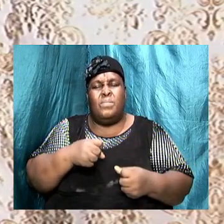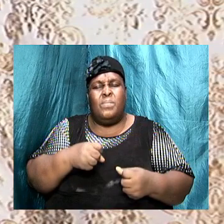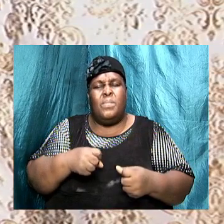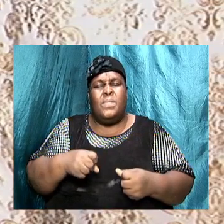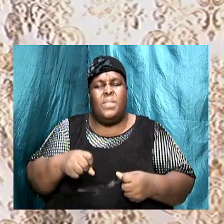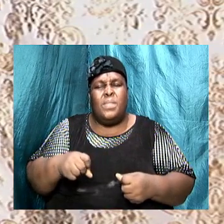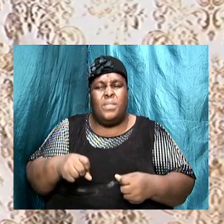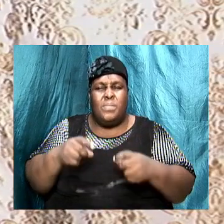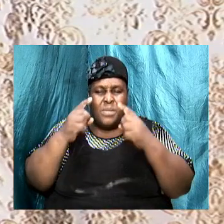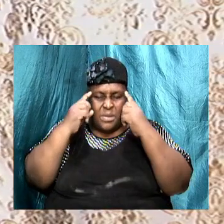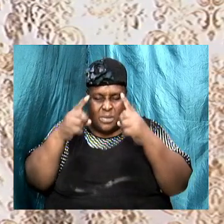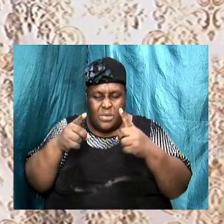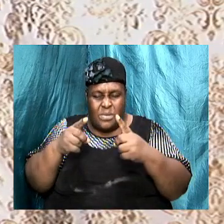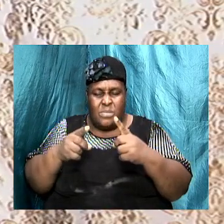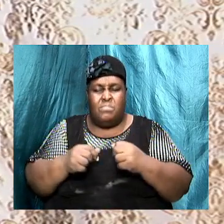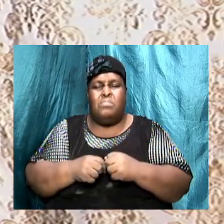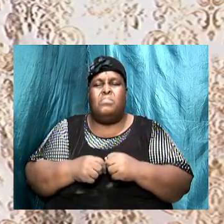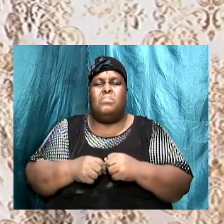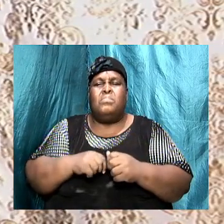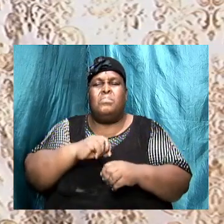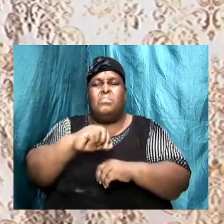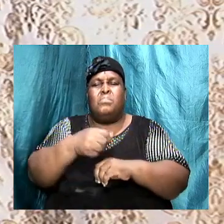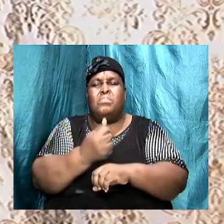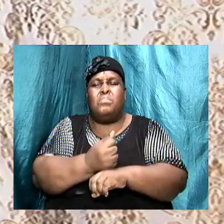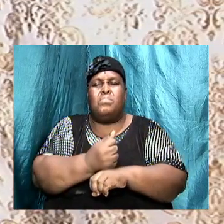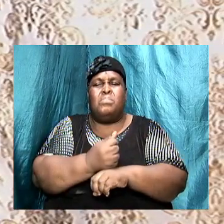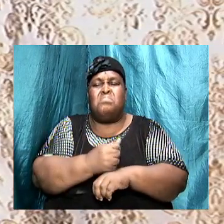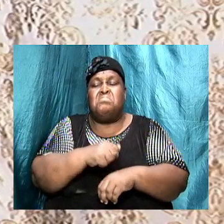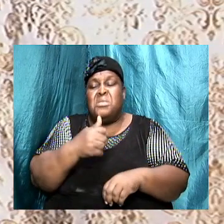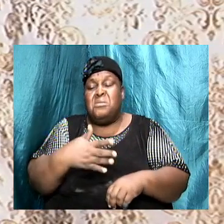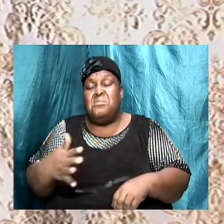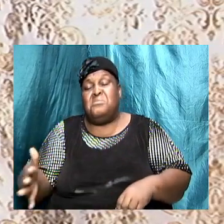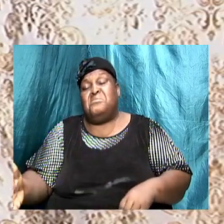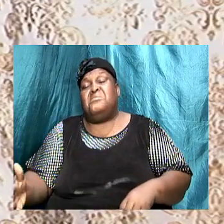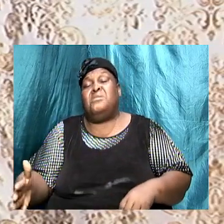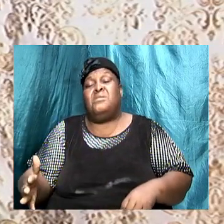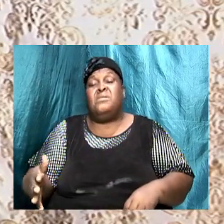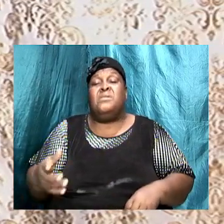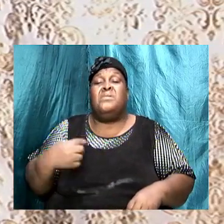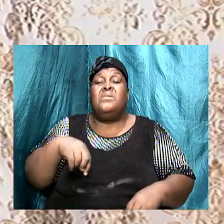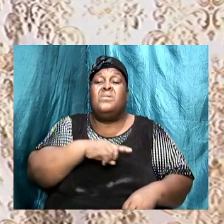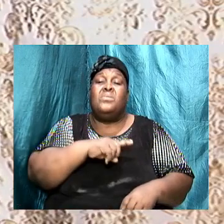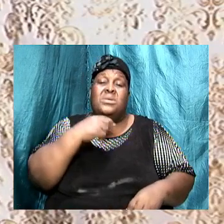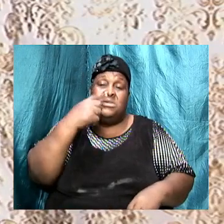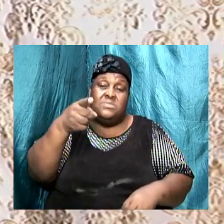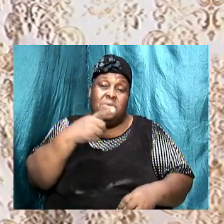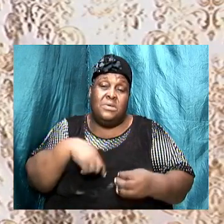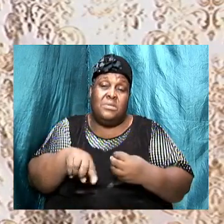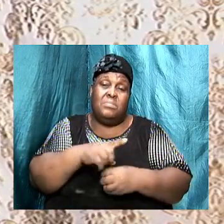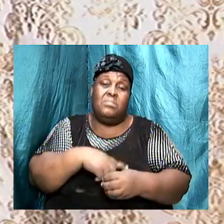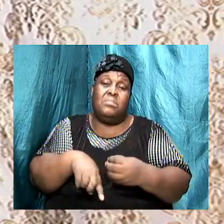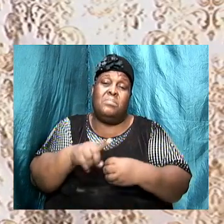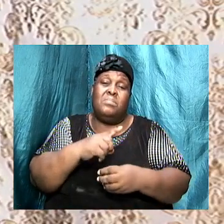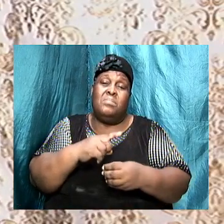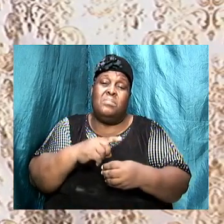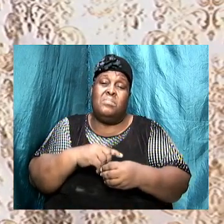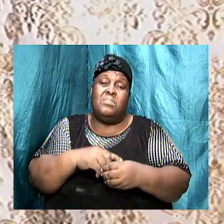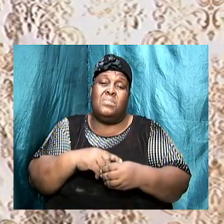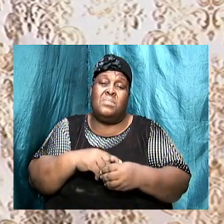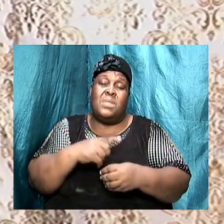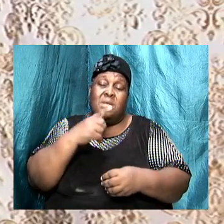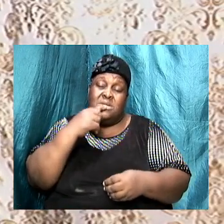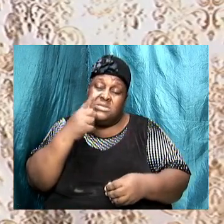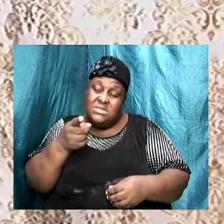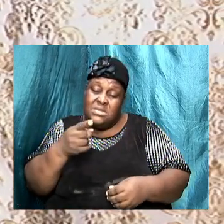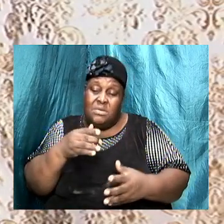on which our doctrine is established. Anything that we talk about, and like I said earlier on,